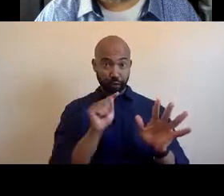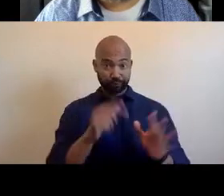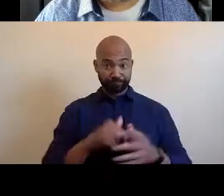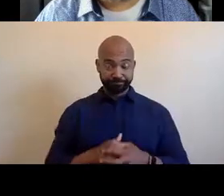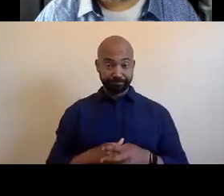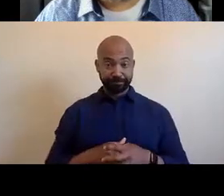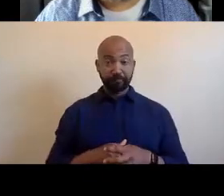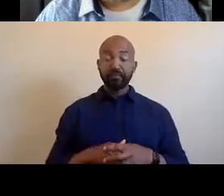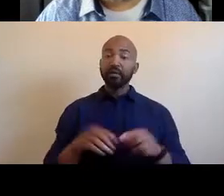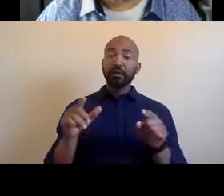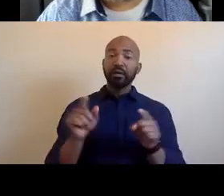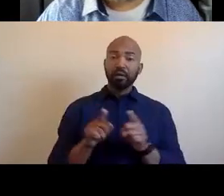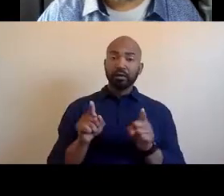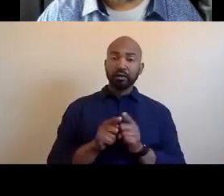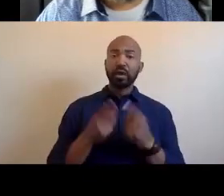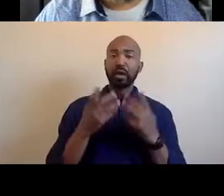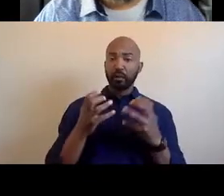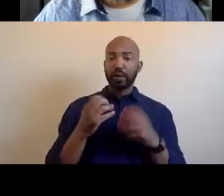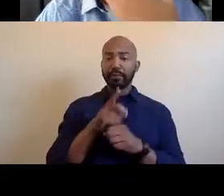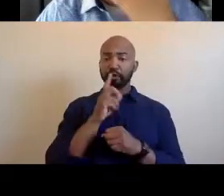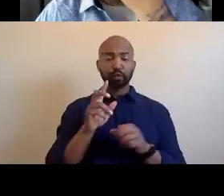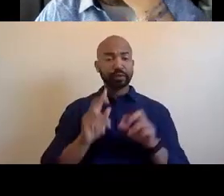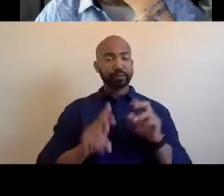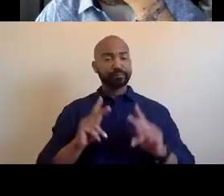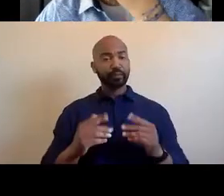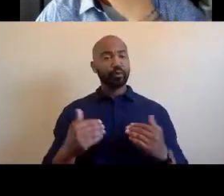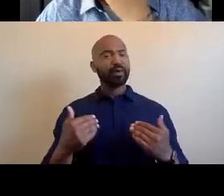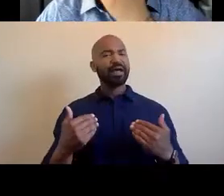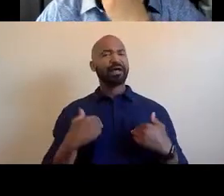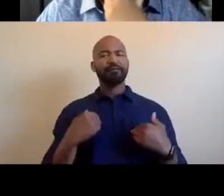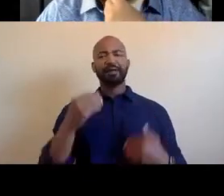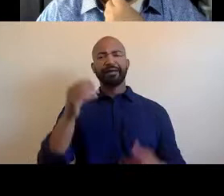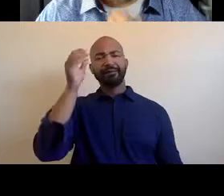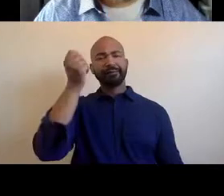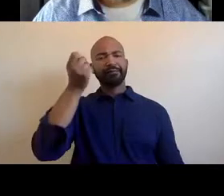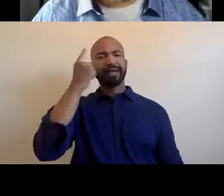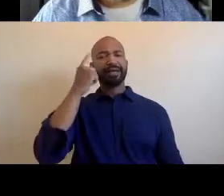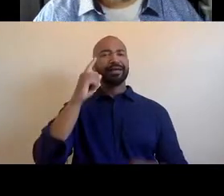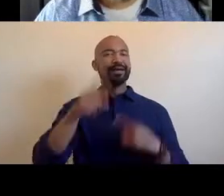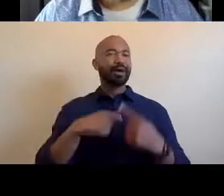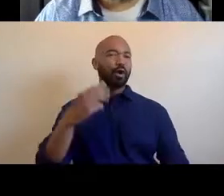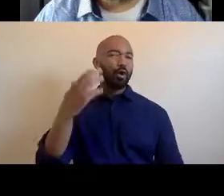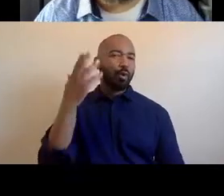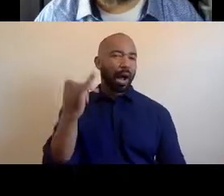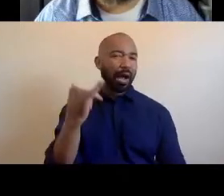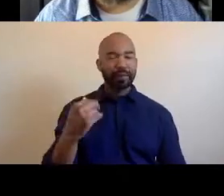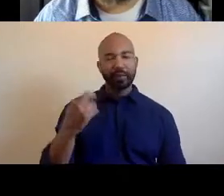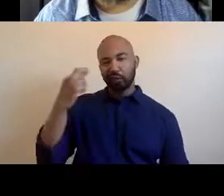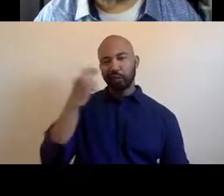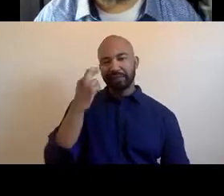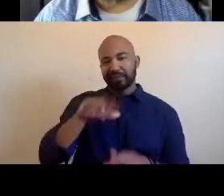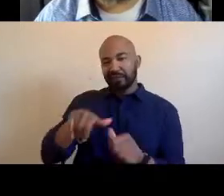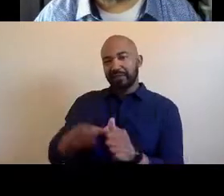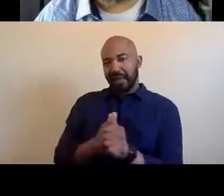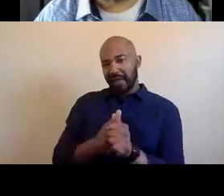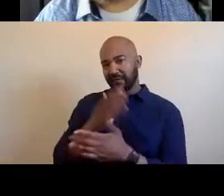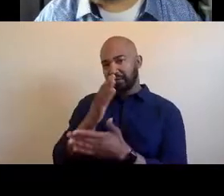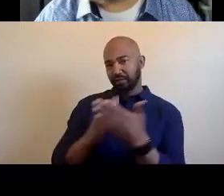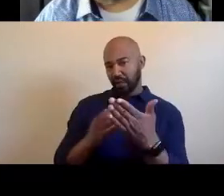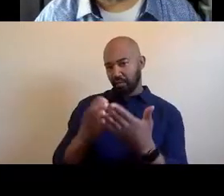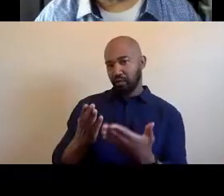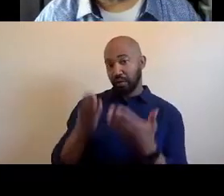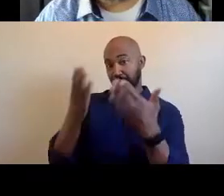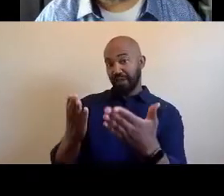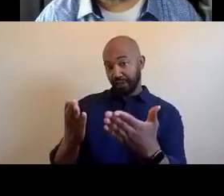I also like to give people the why, or the reasons behind some of the recommendations that we give.